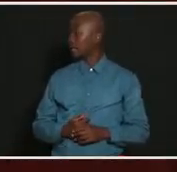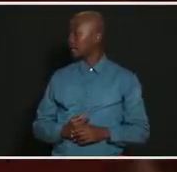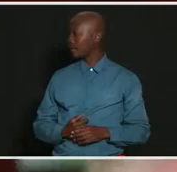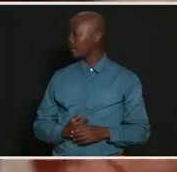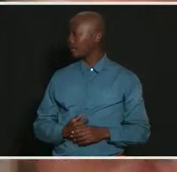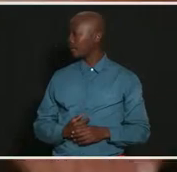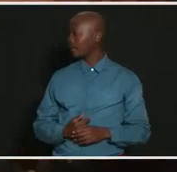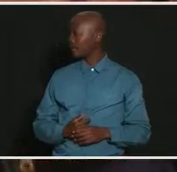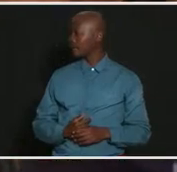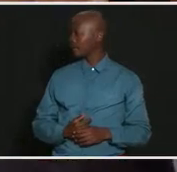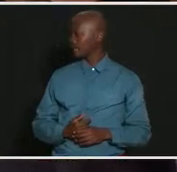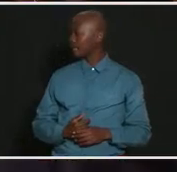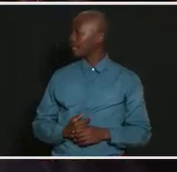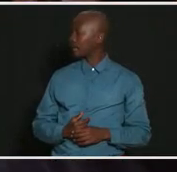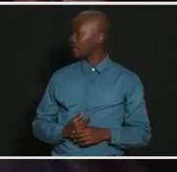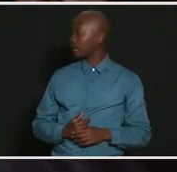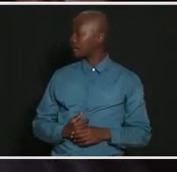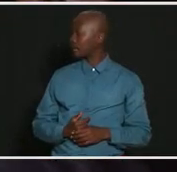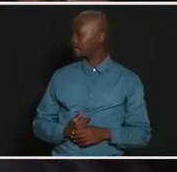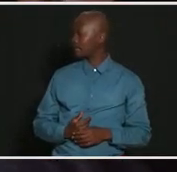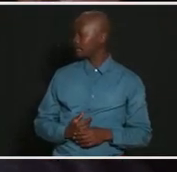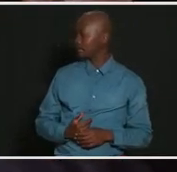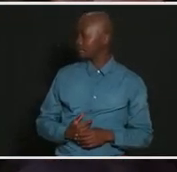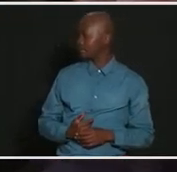when we're ready number one